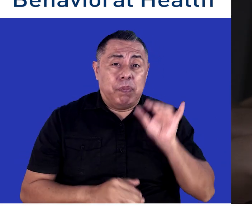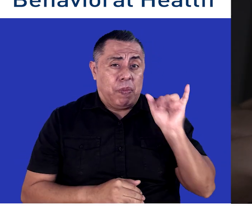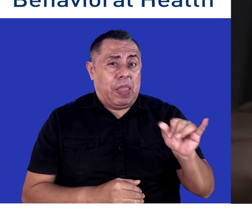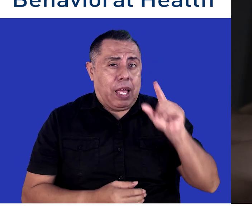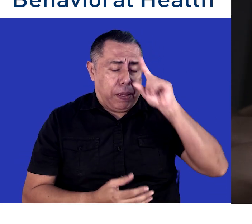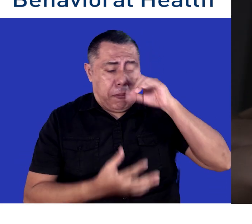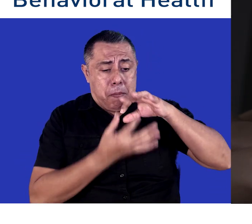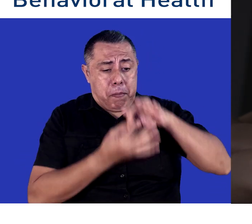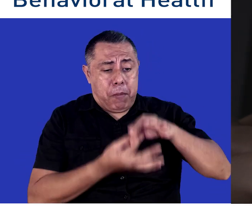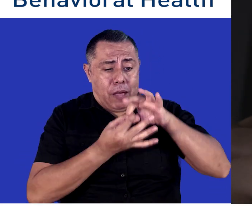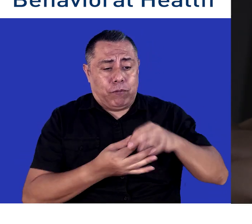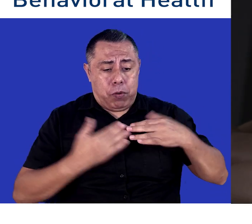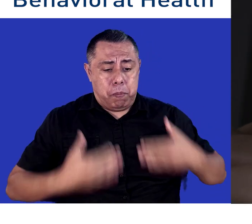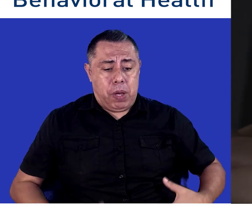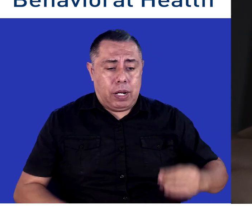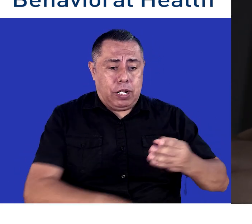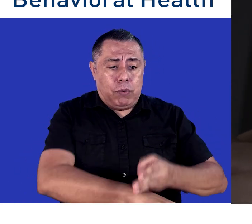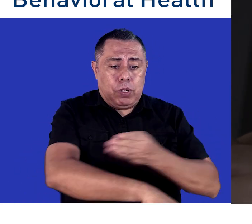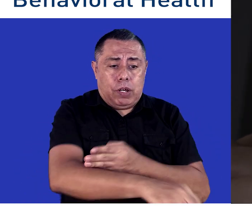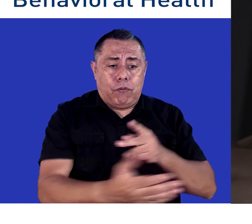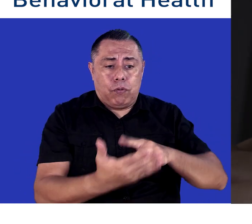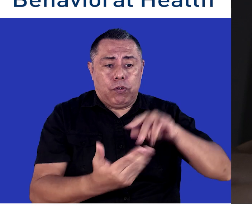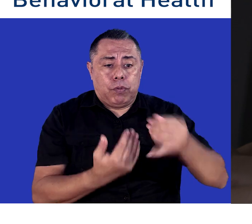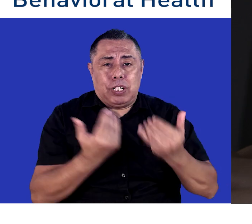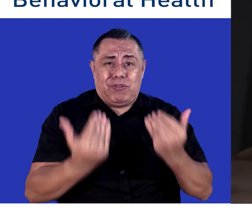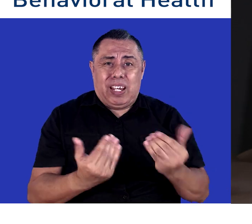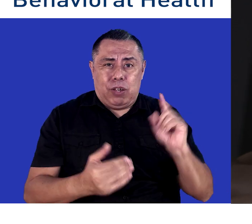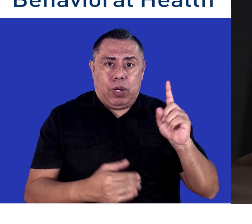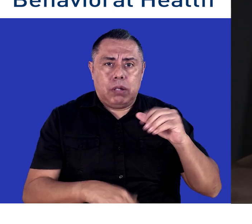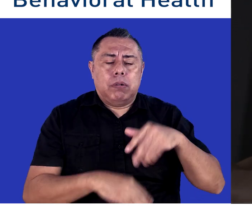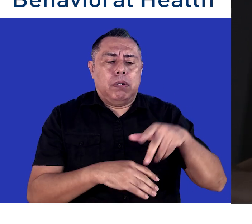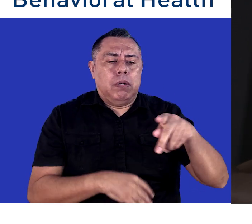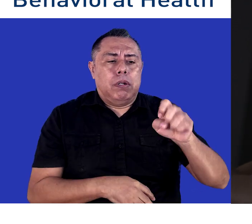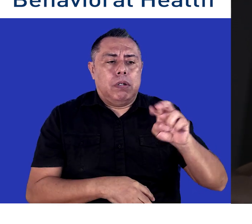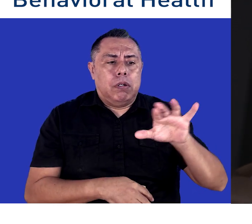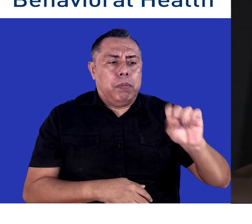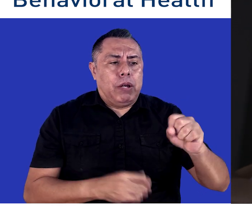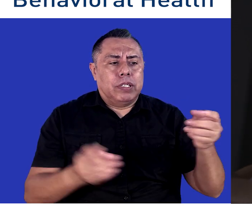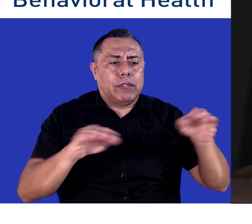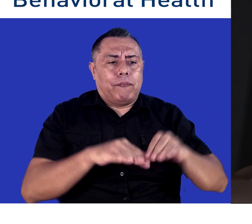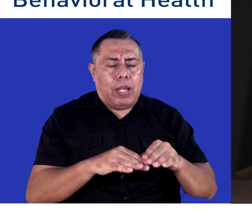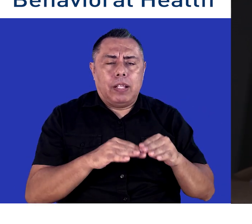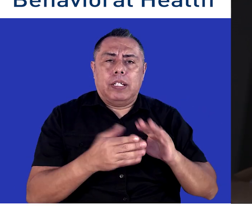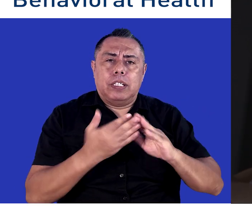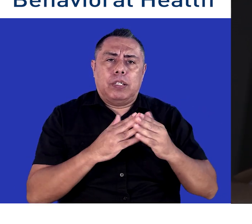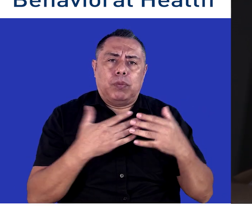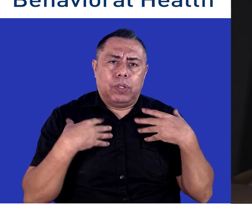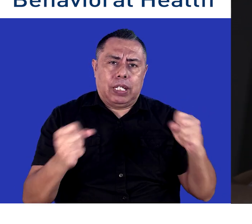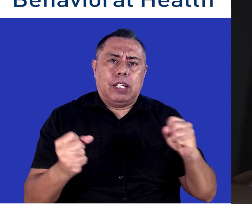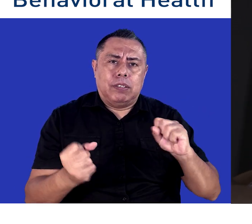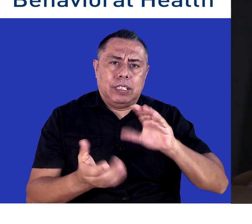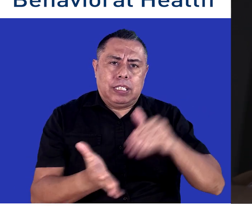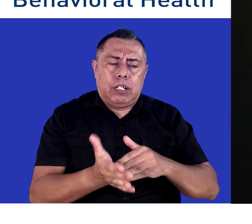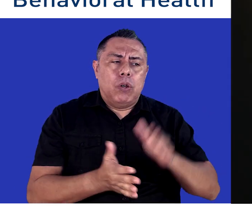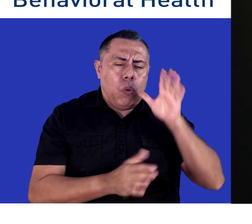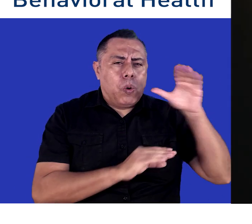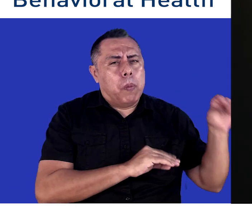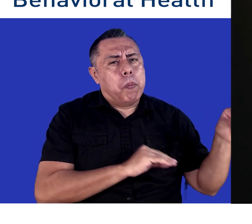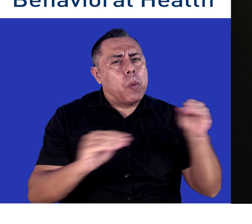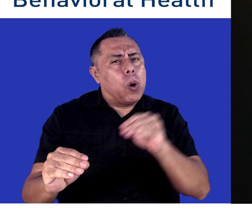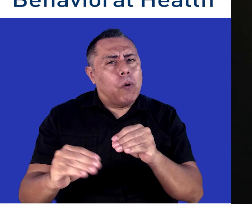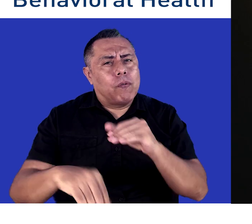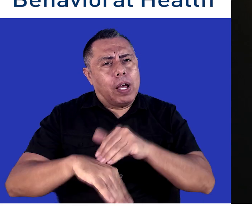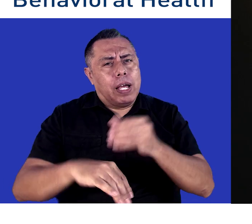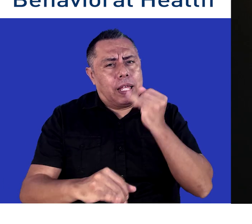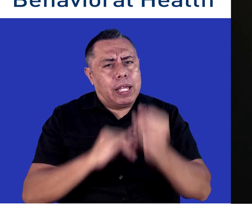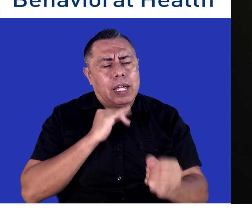The Mindful Body and Recovery Project, currently housed at the Paris Valley Community Health Center, is slated to relocate by the